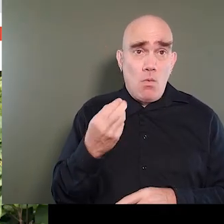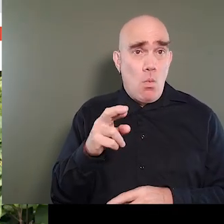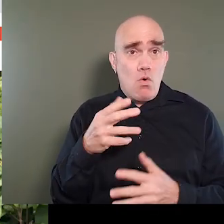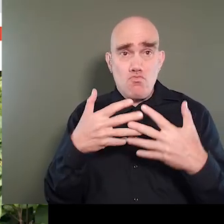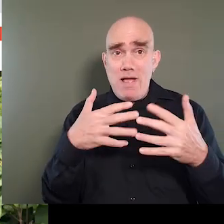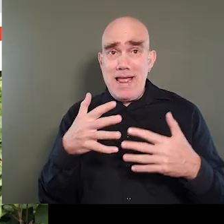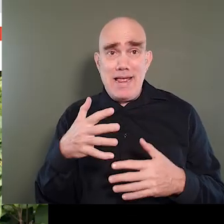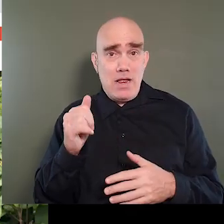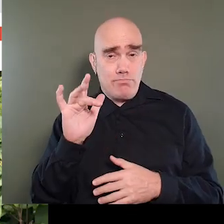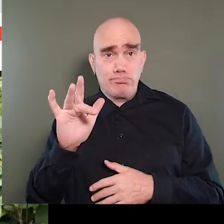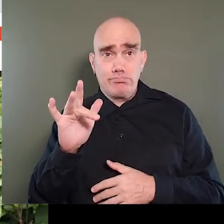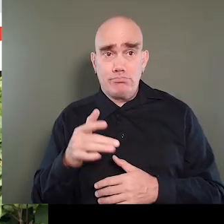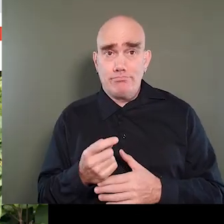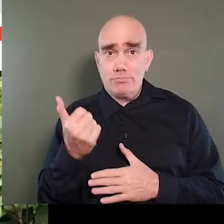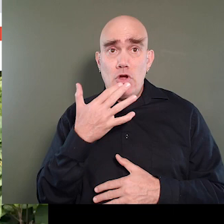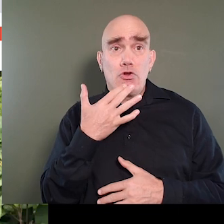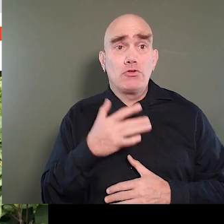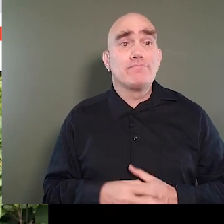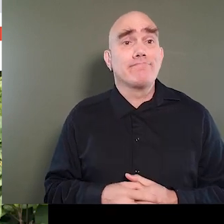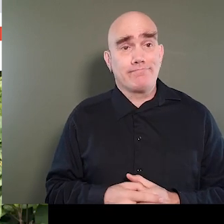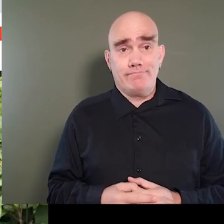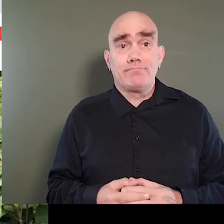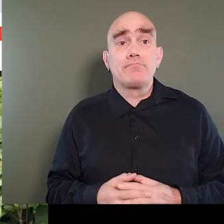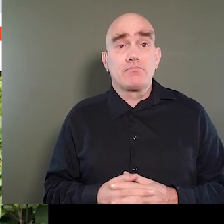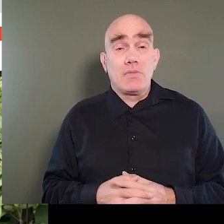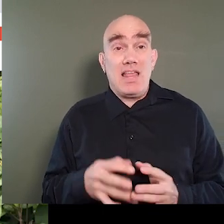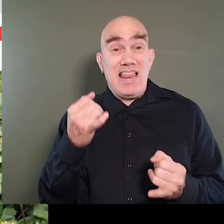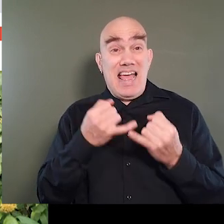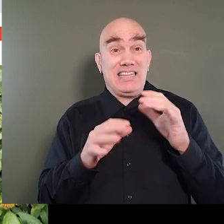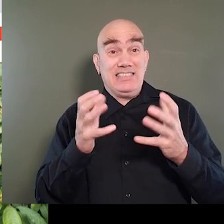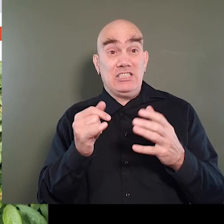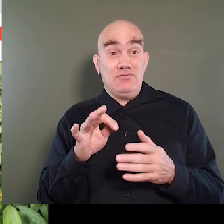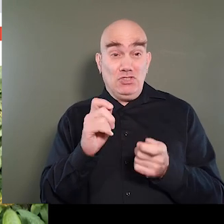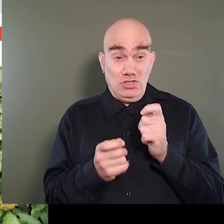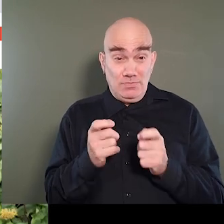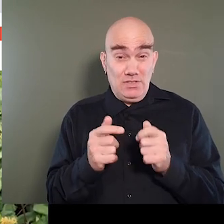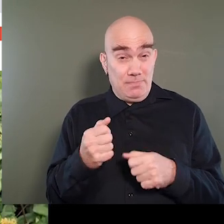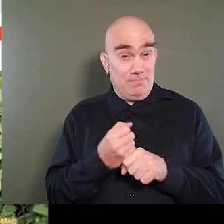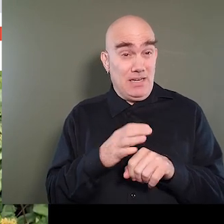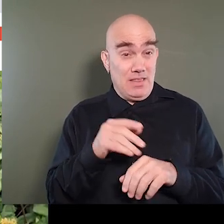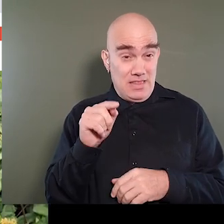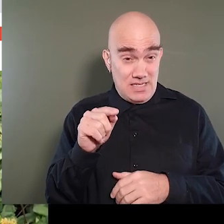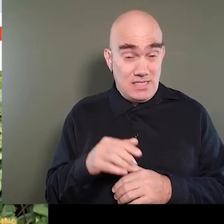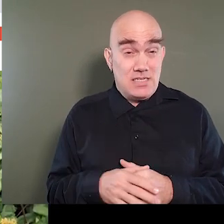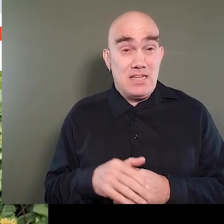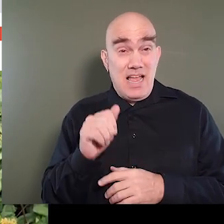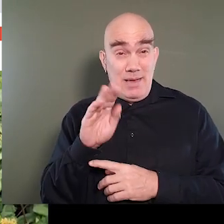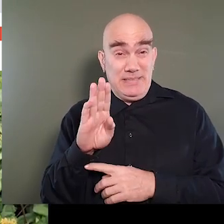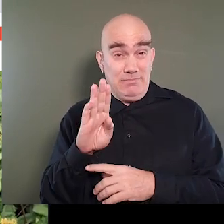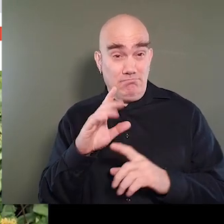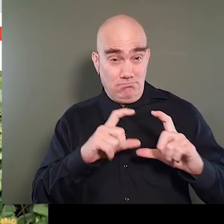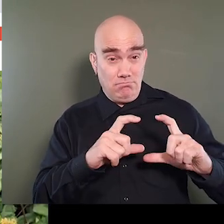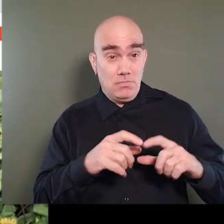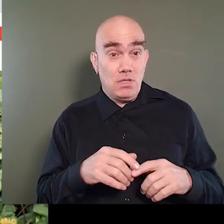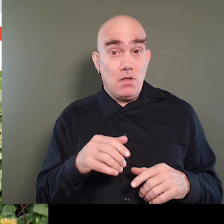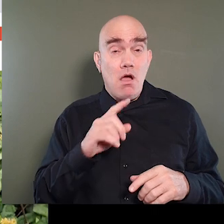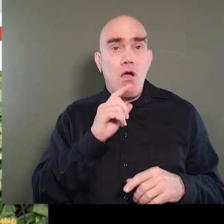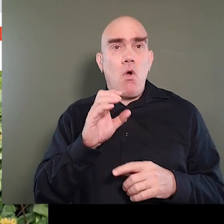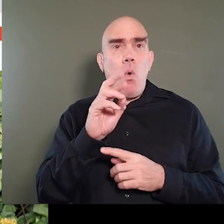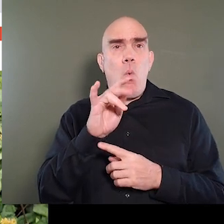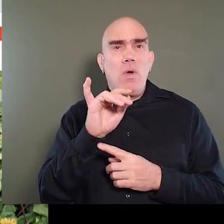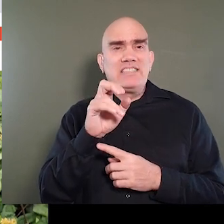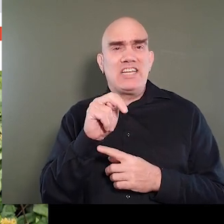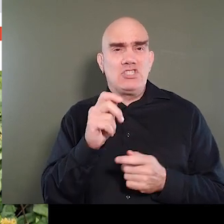white and grayscale. The last section of adjustments that you can make on the accessiBe widget are orientation